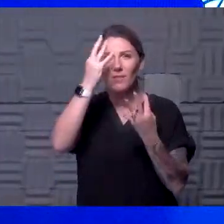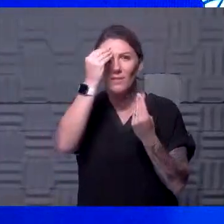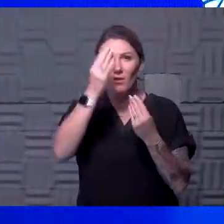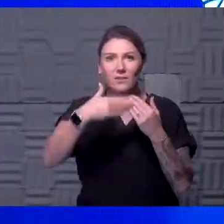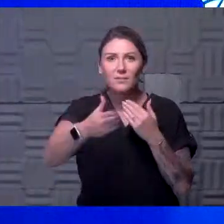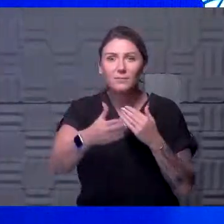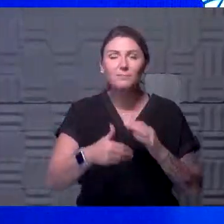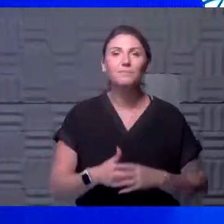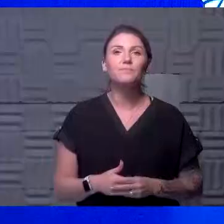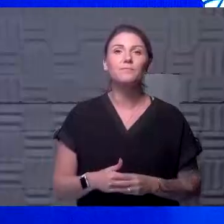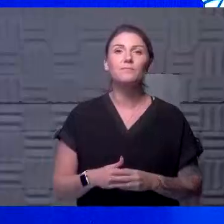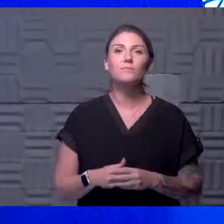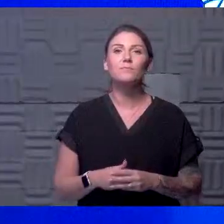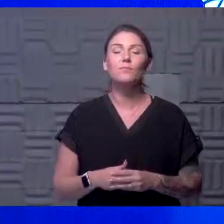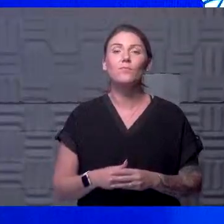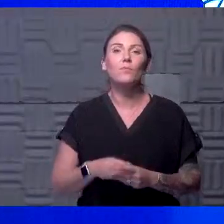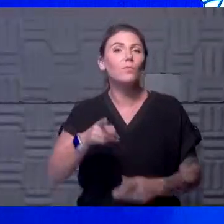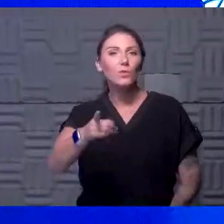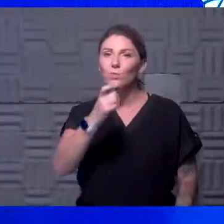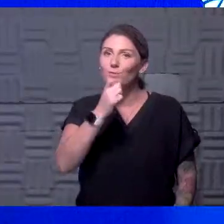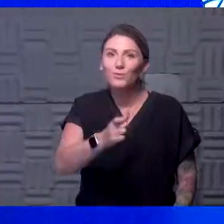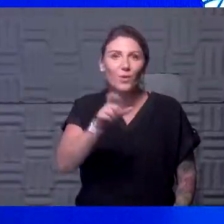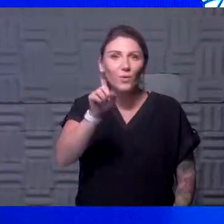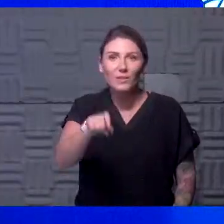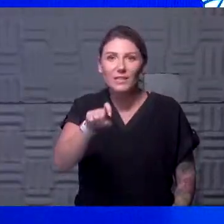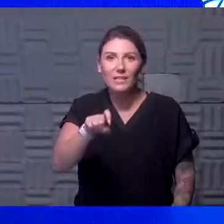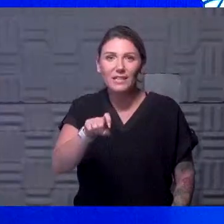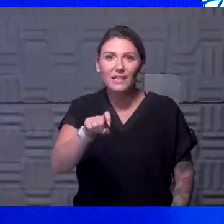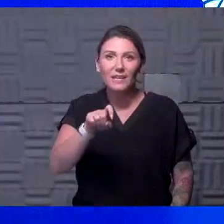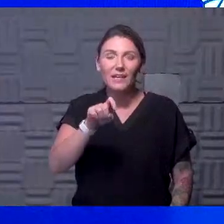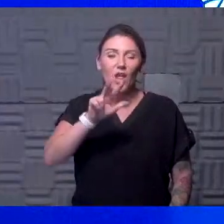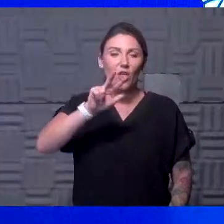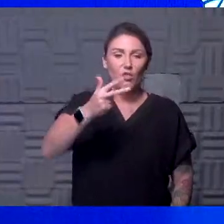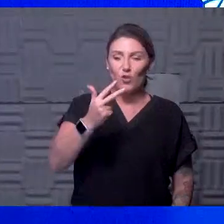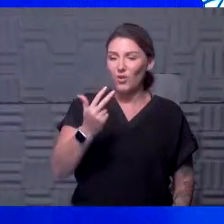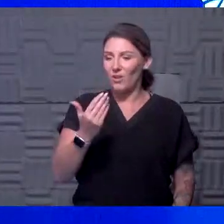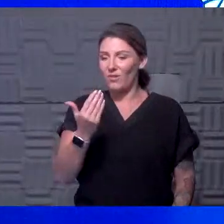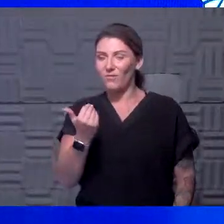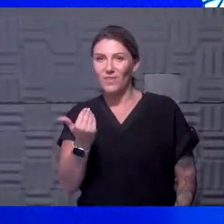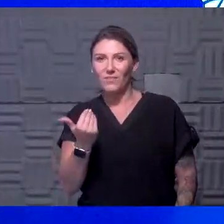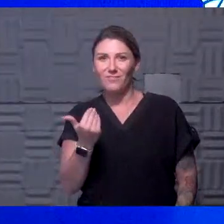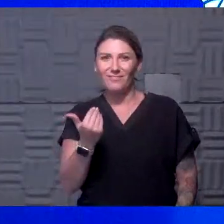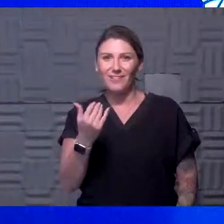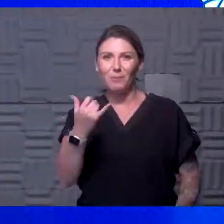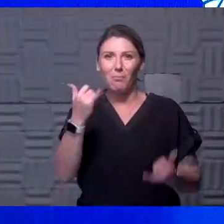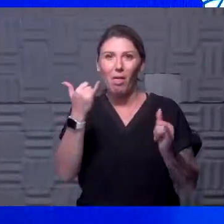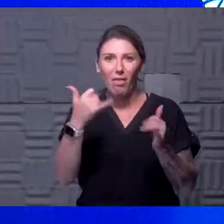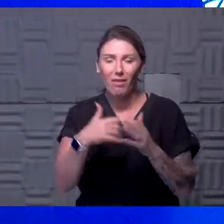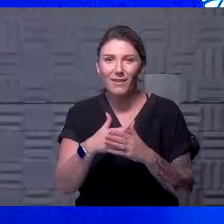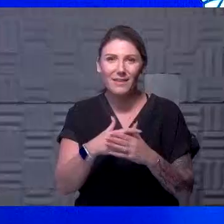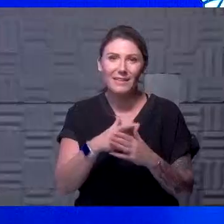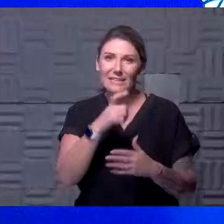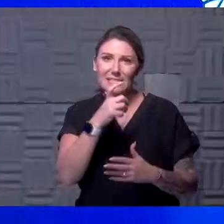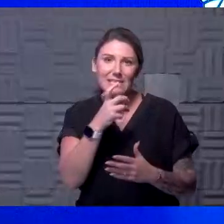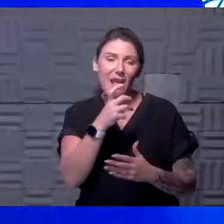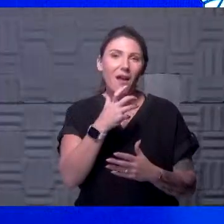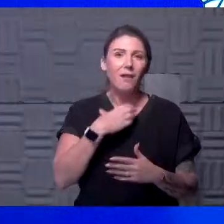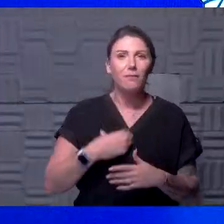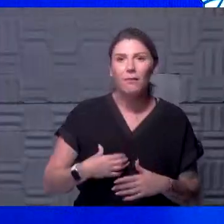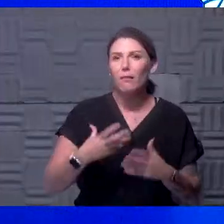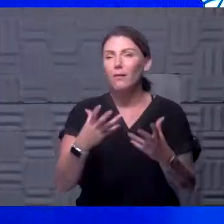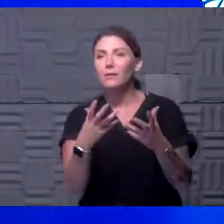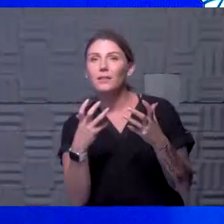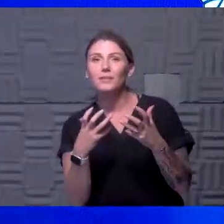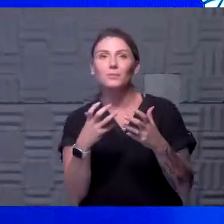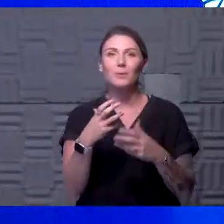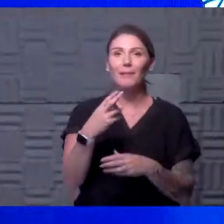you. You know, you don't need a 3rd and 15 WASP play. It is not a desperation heave. Actually, it wasn't a heave. It was a